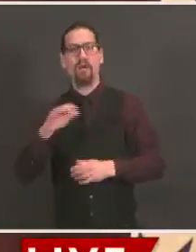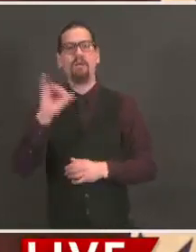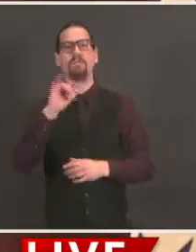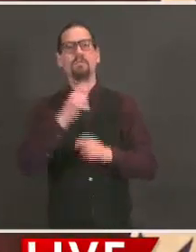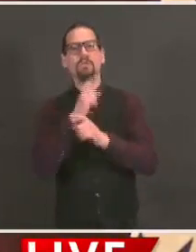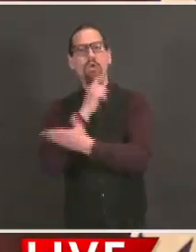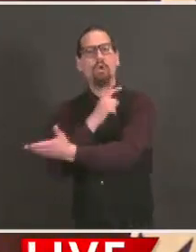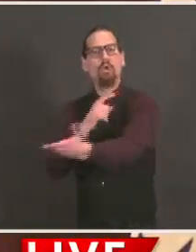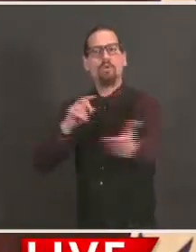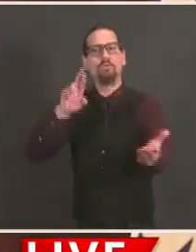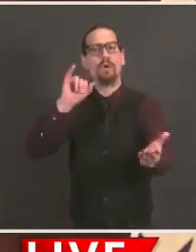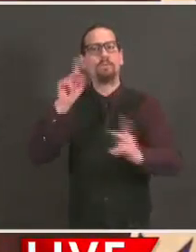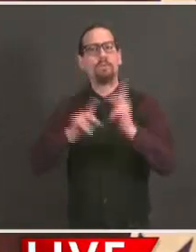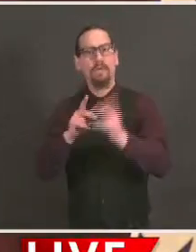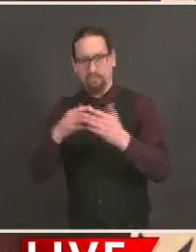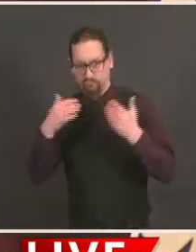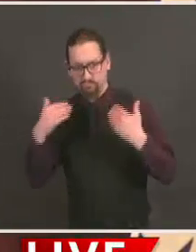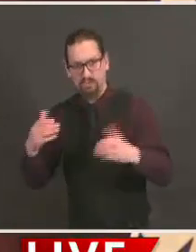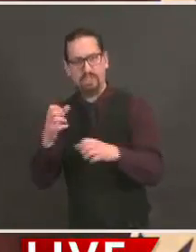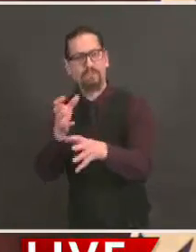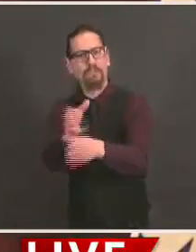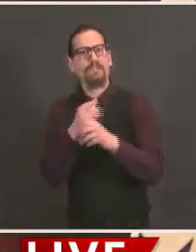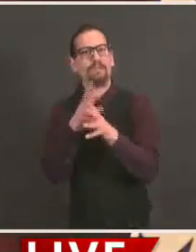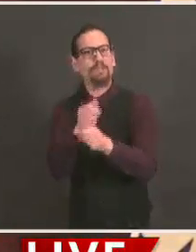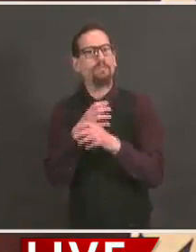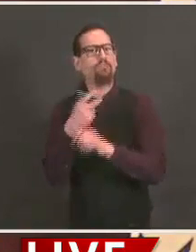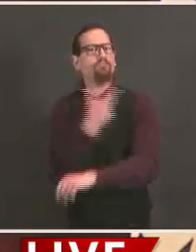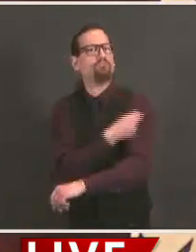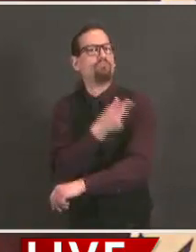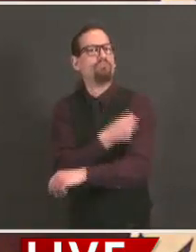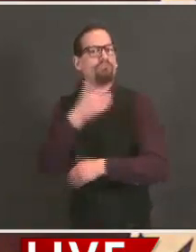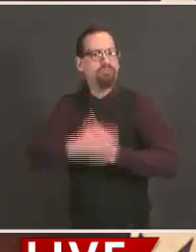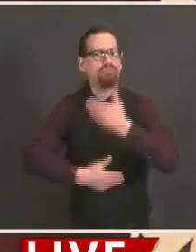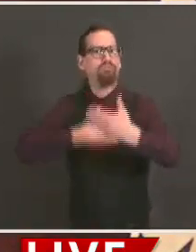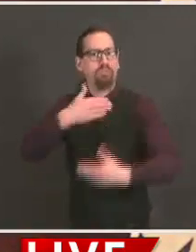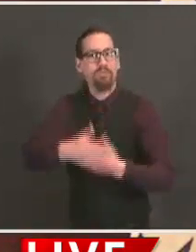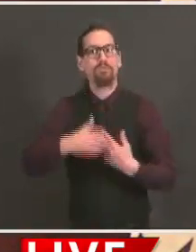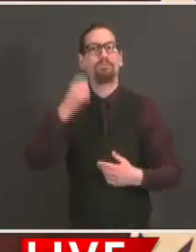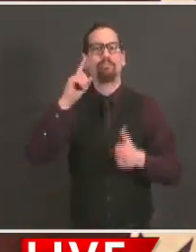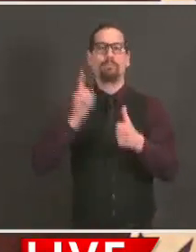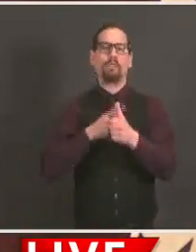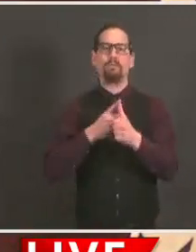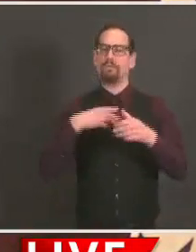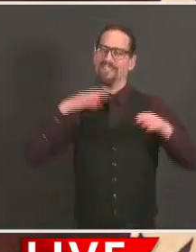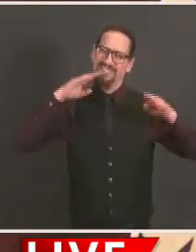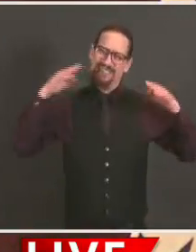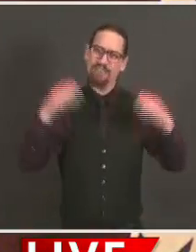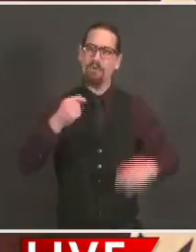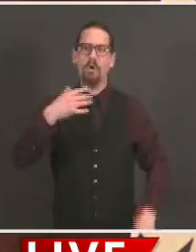older adults, and know that we are laser focused on moving that forward.